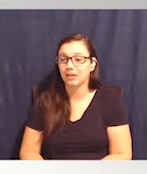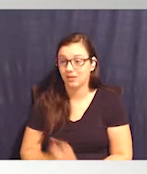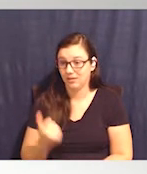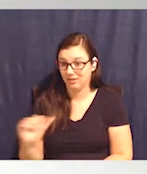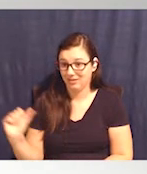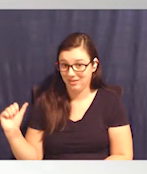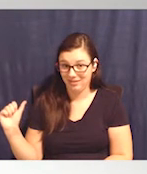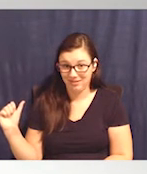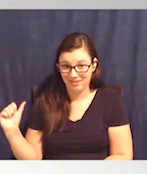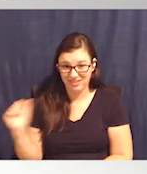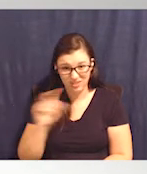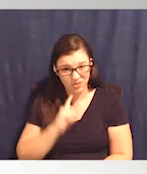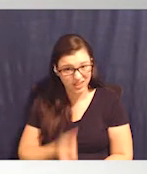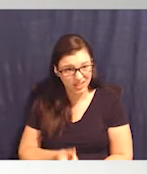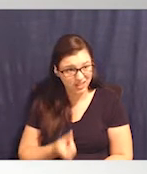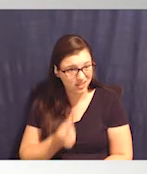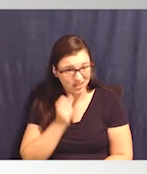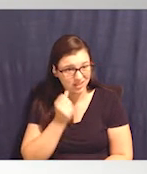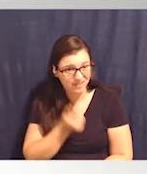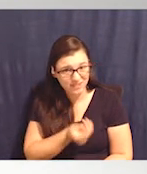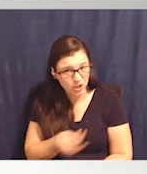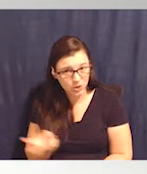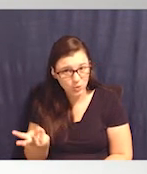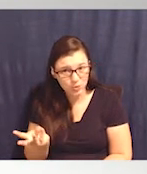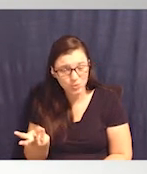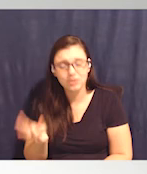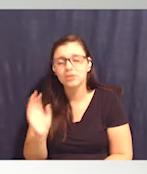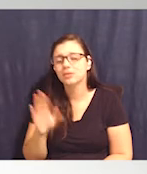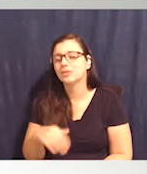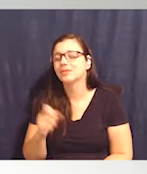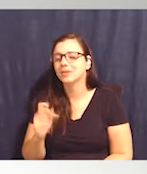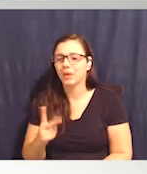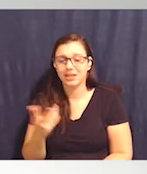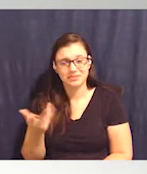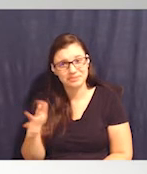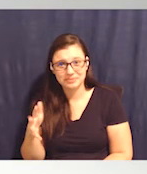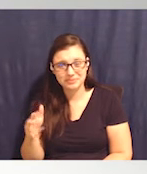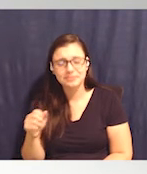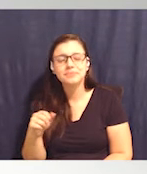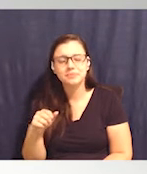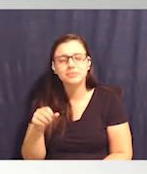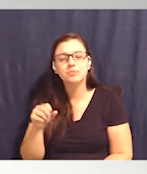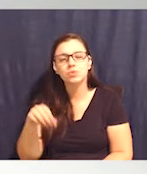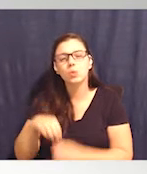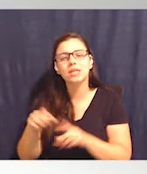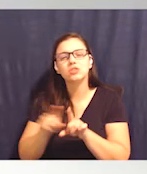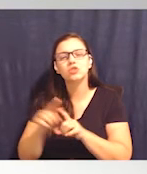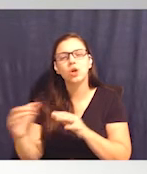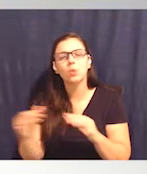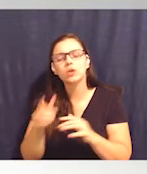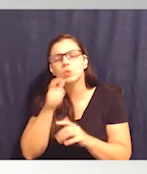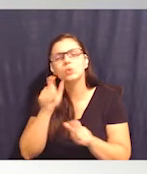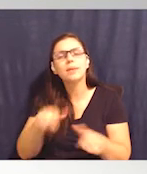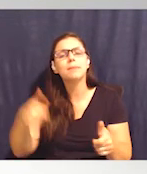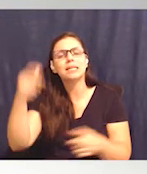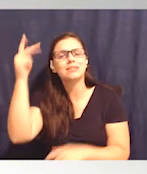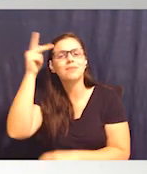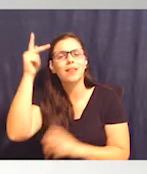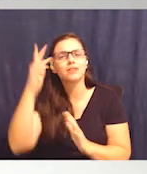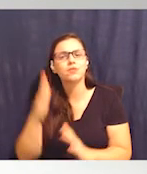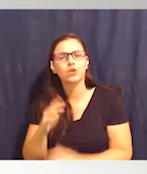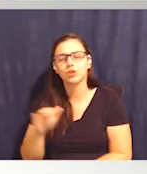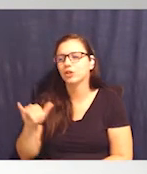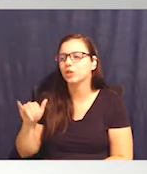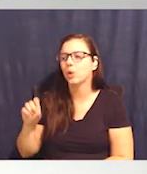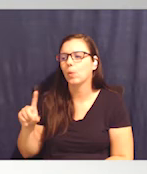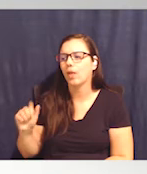many? Okay. So, in Star Wars, who's the biggest philosopher? Yoda.